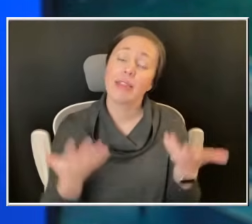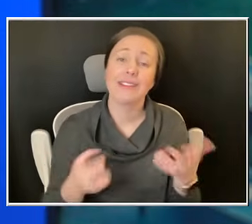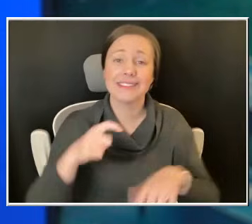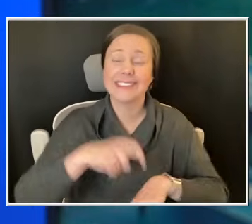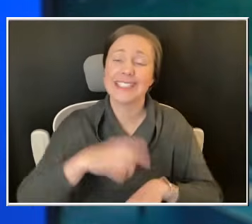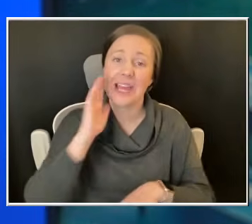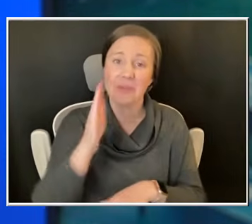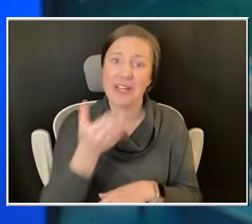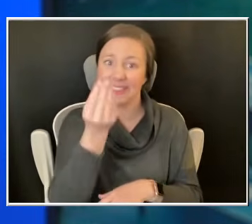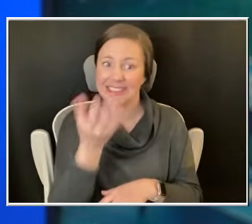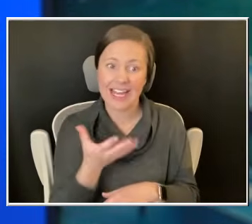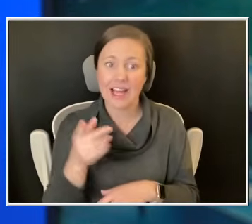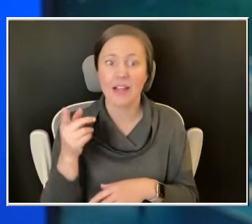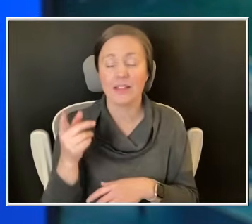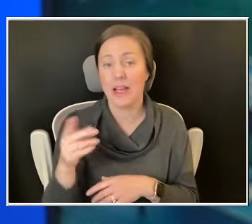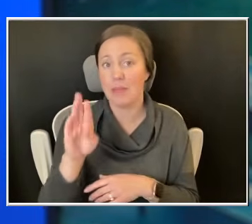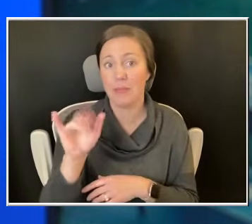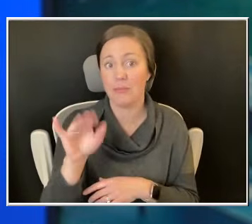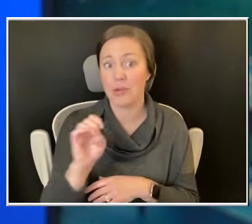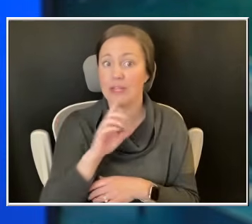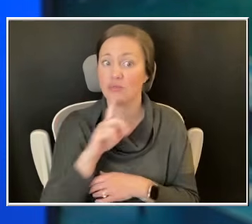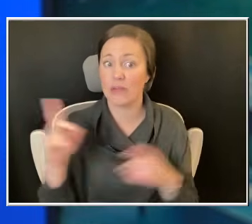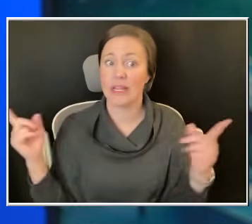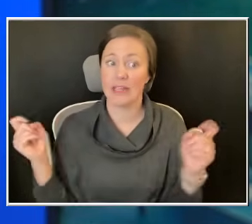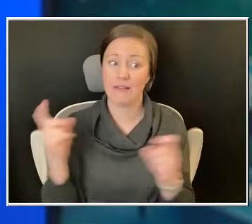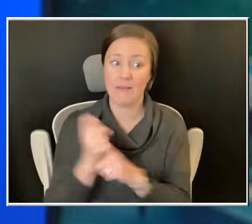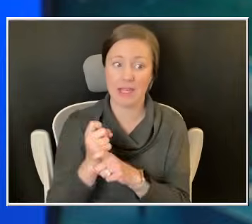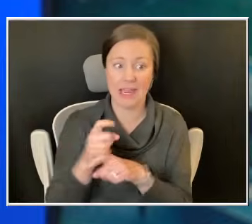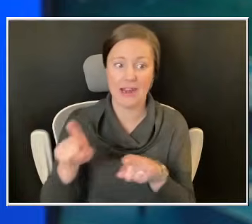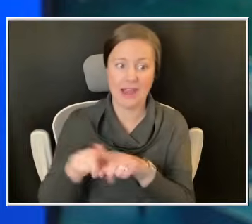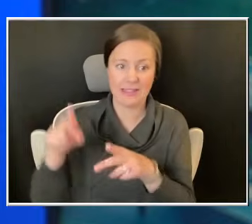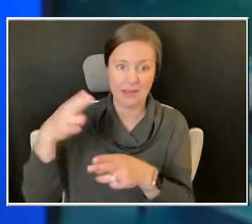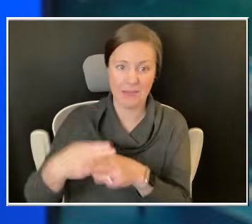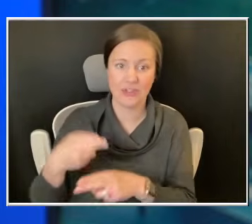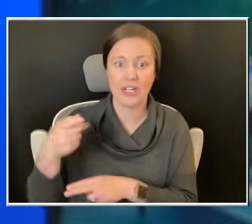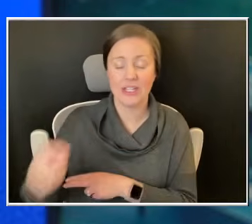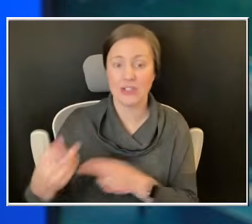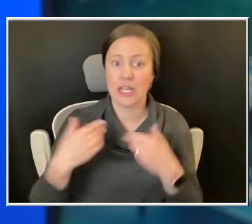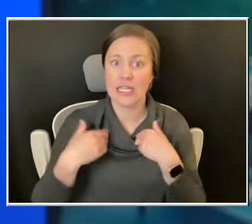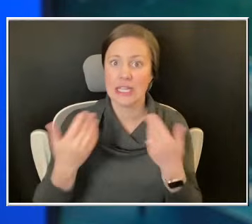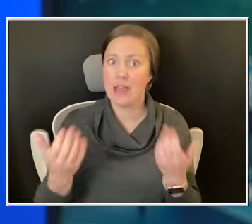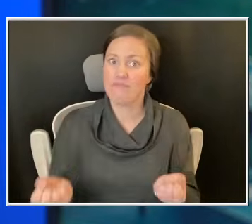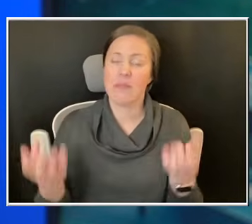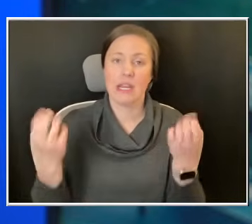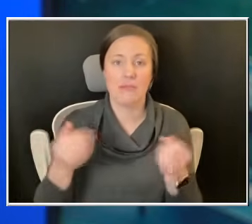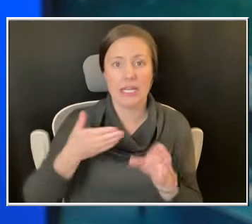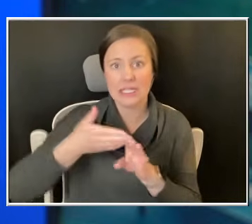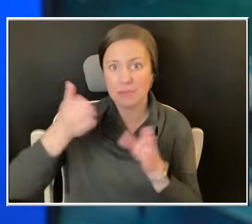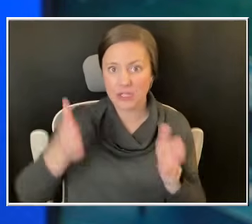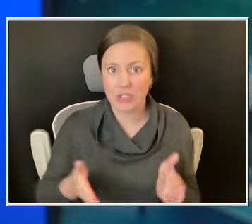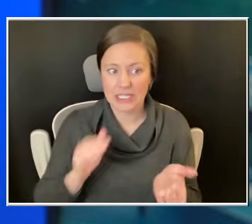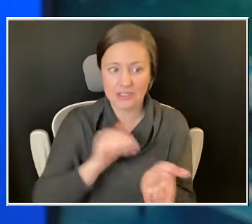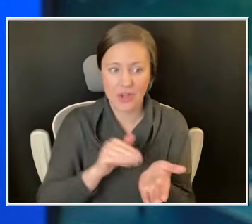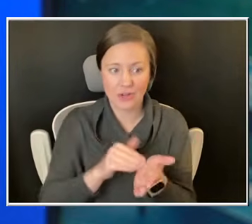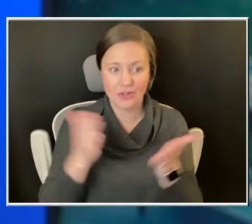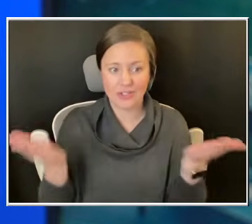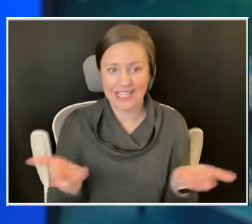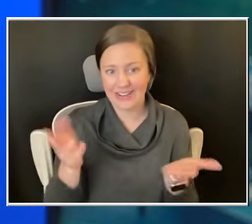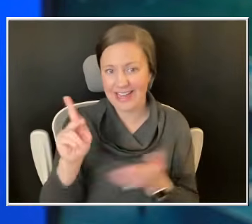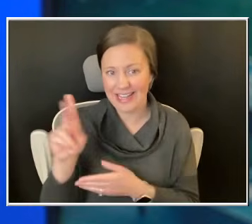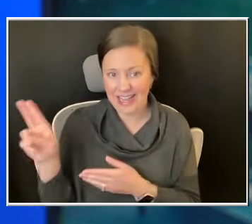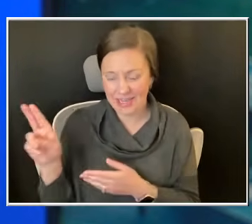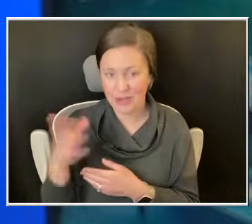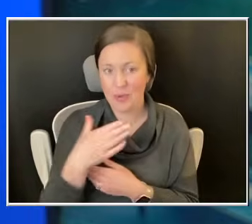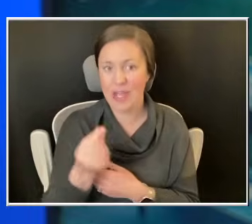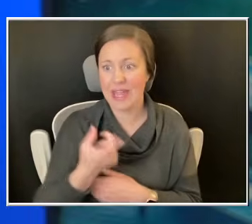very complicated. As I mentioned earlier, she has seen a lot of specialists at the University of Kansas, and so we are